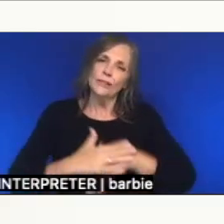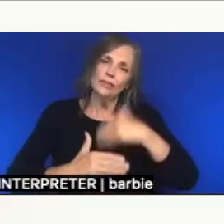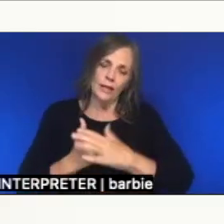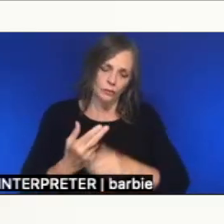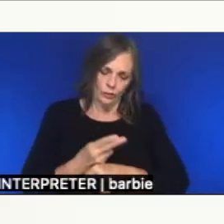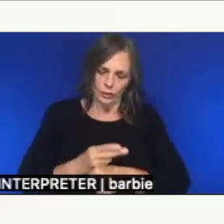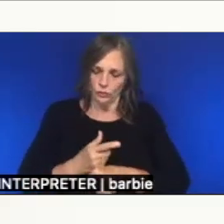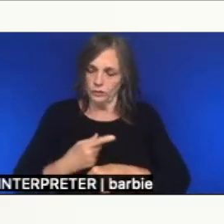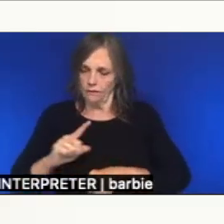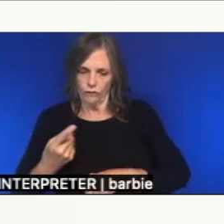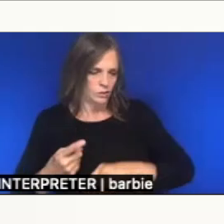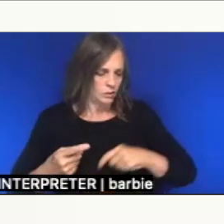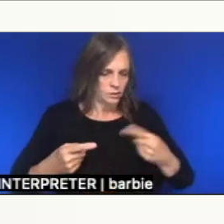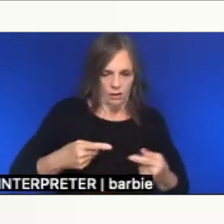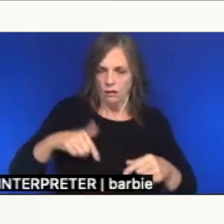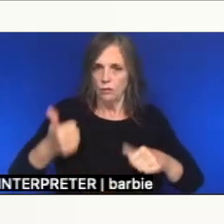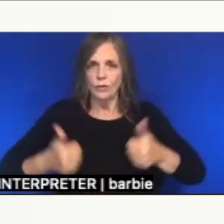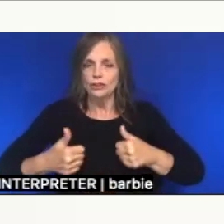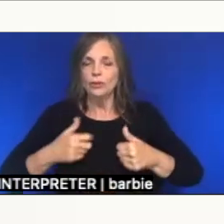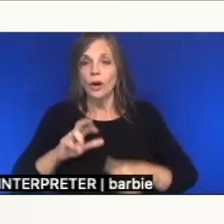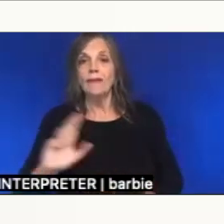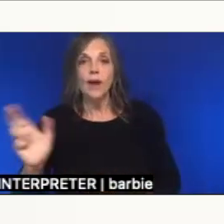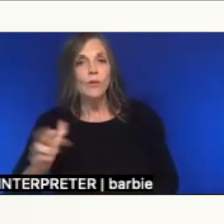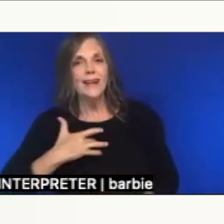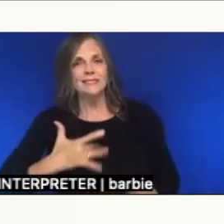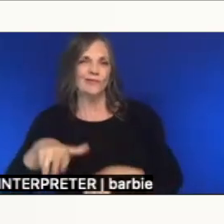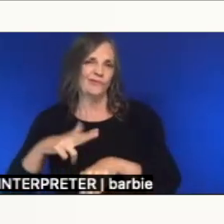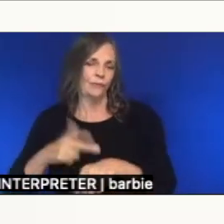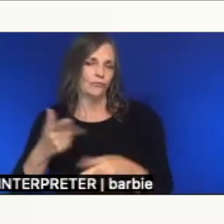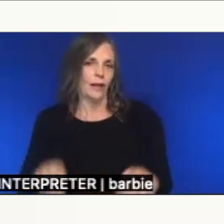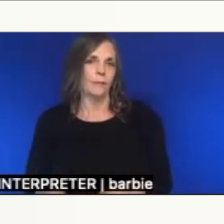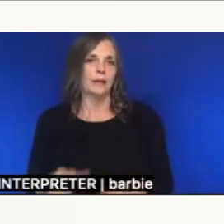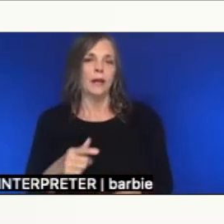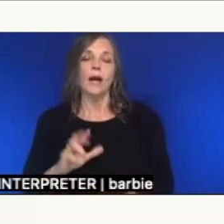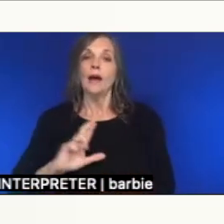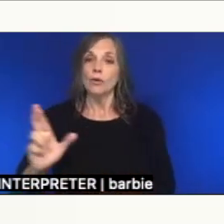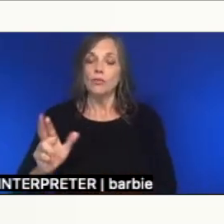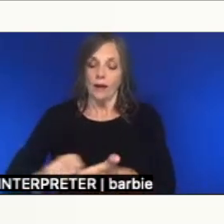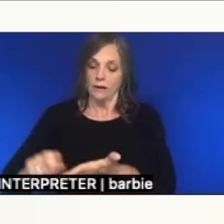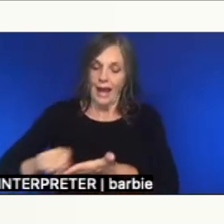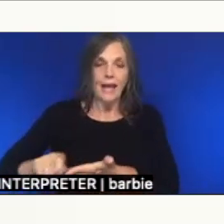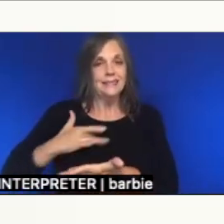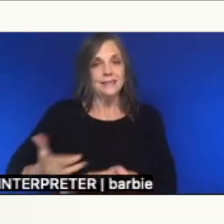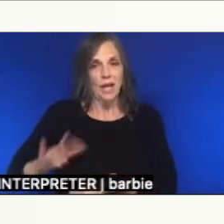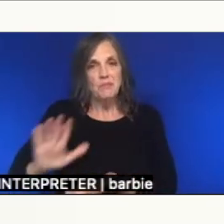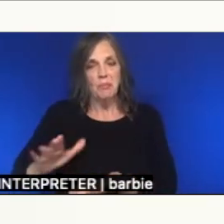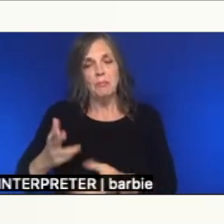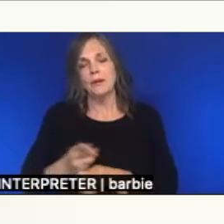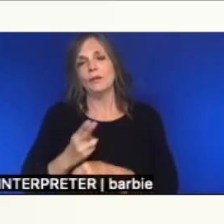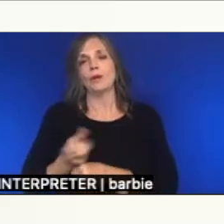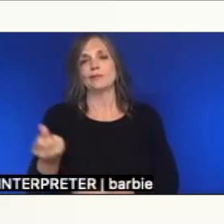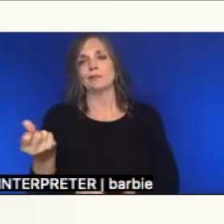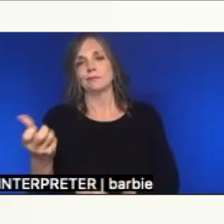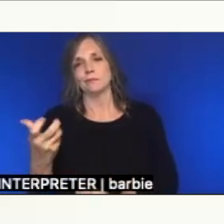comes naturally. So if I am right-handed, so usually I would use my right hand to sign. However, there are